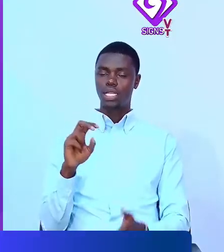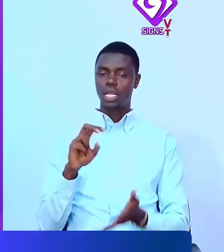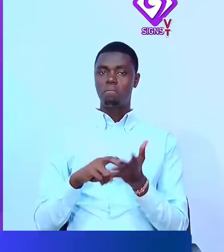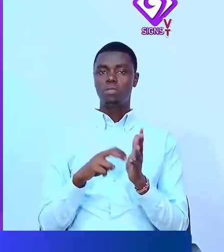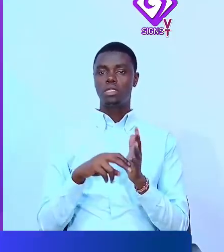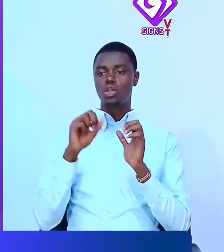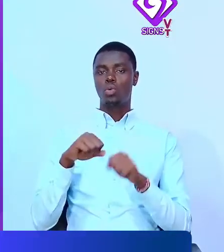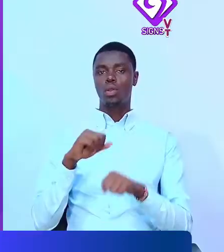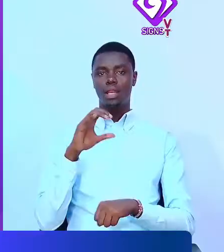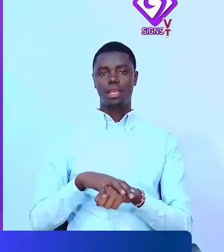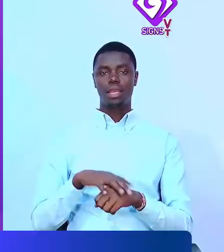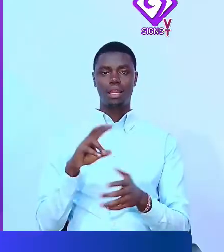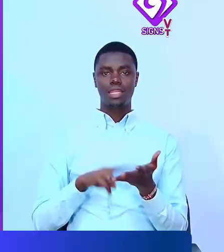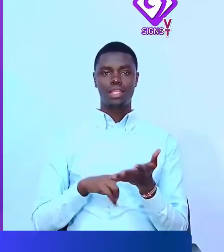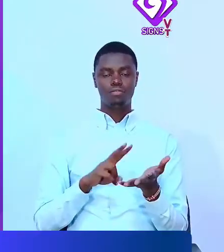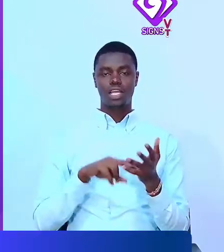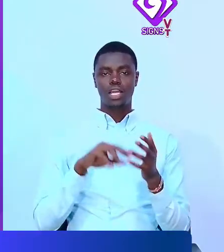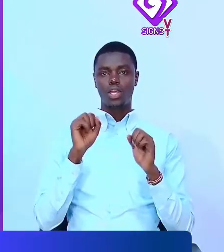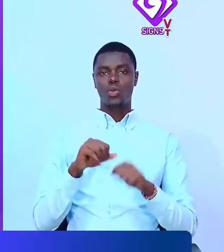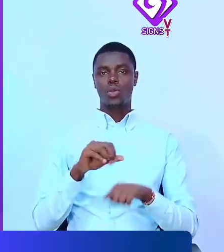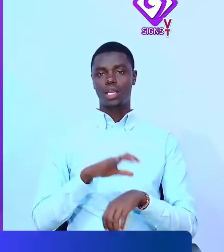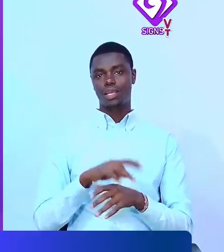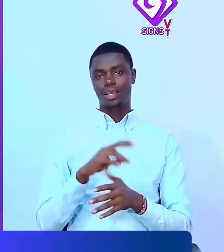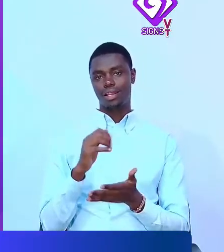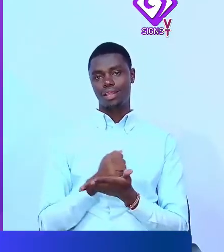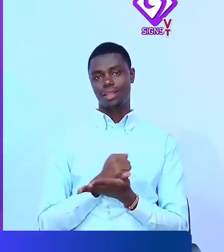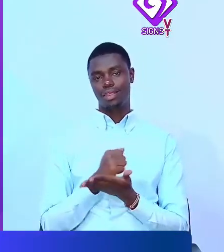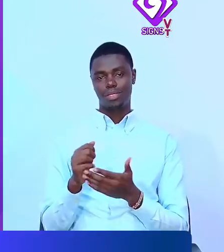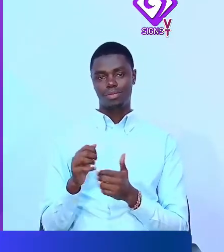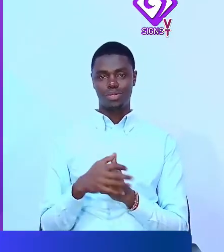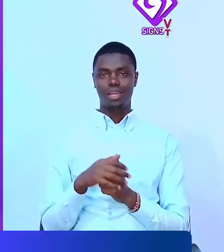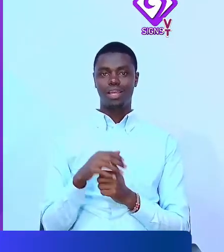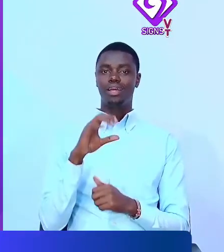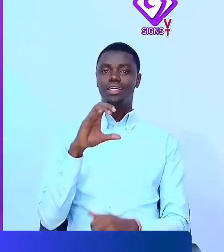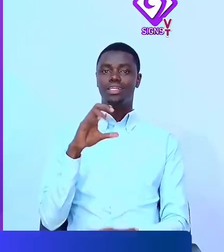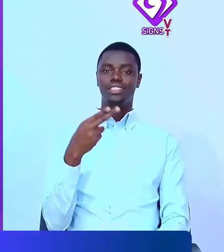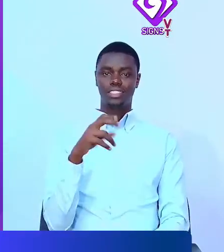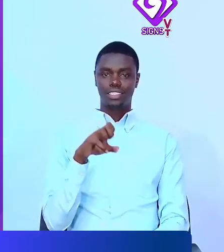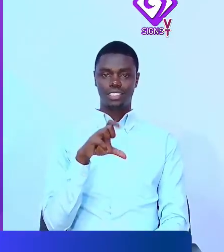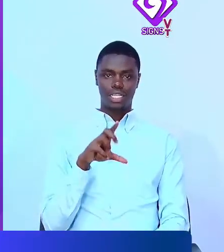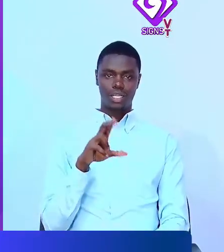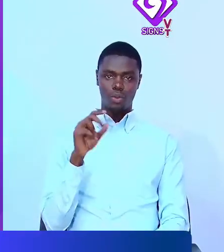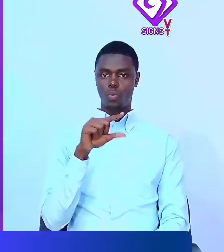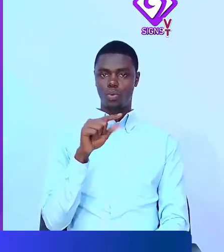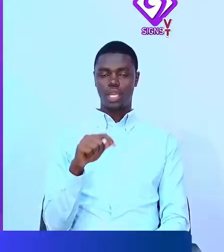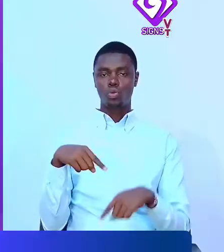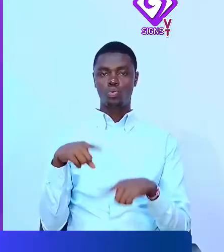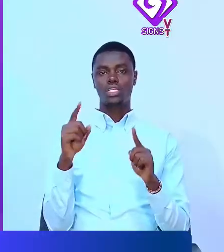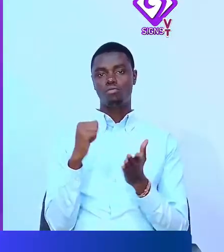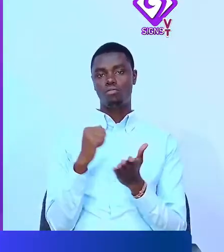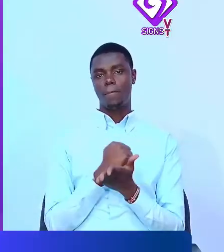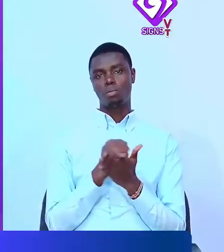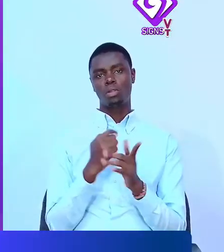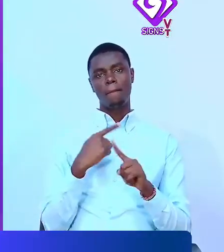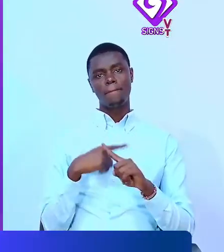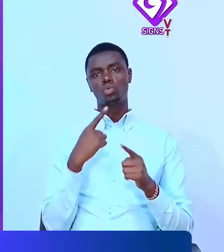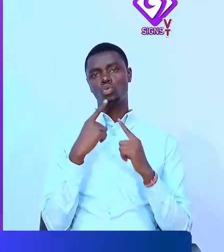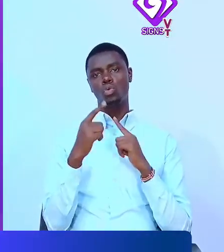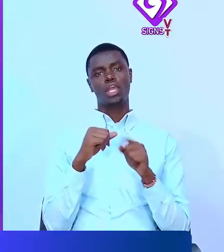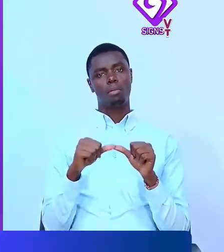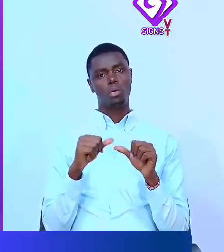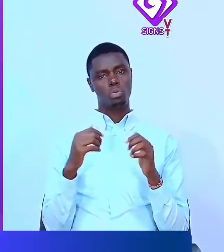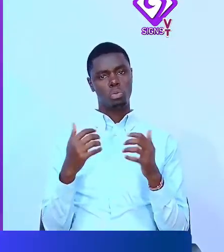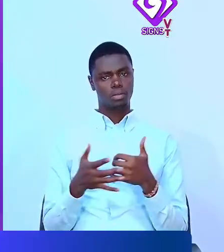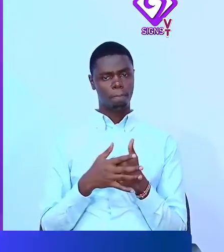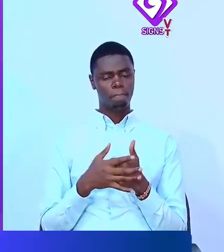You can get the visa, you can get a passport. So Chelugate, you can Chelugate yourself a passport. But now we are talking about that